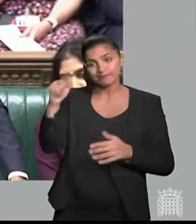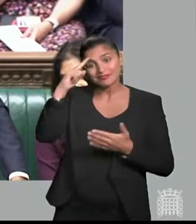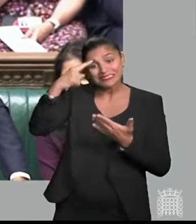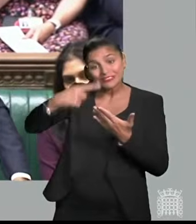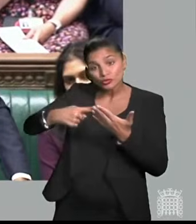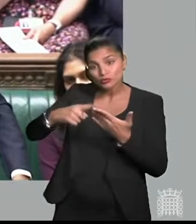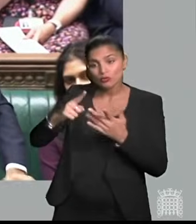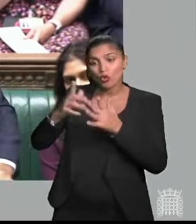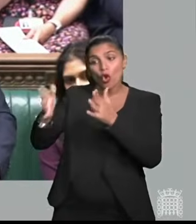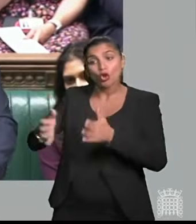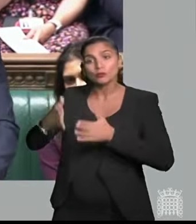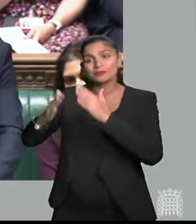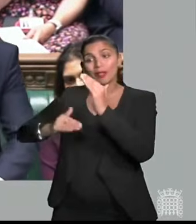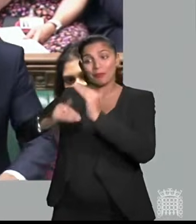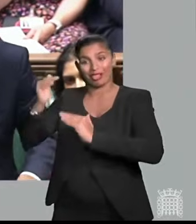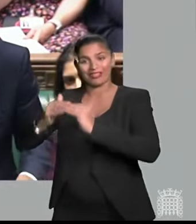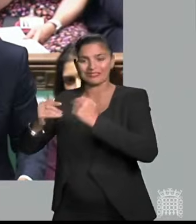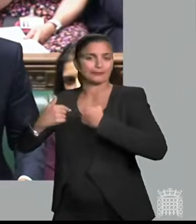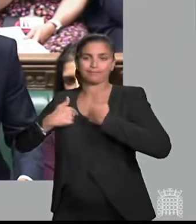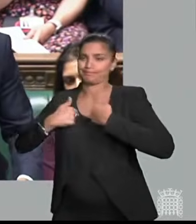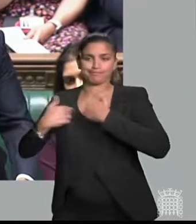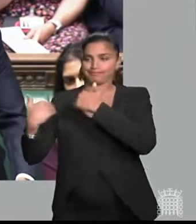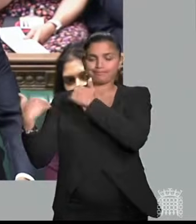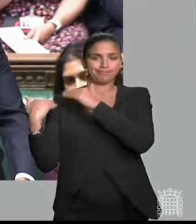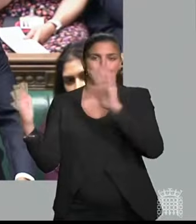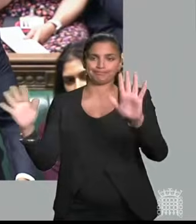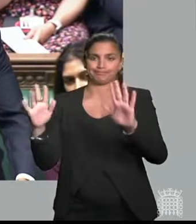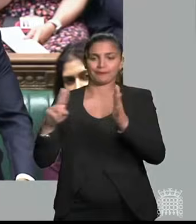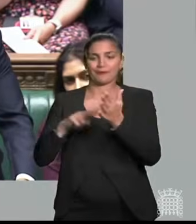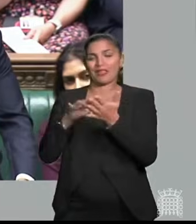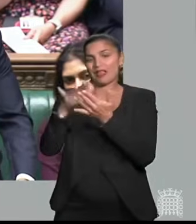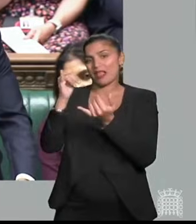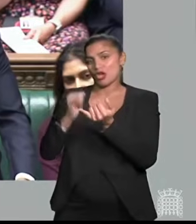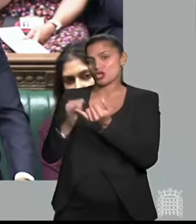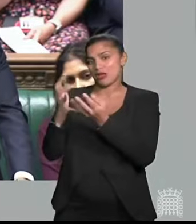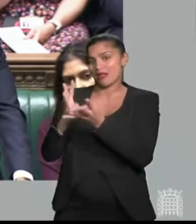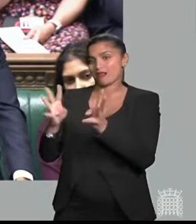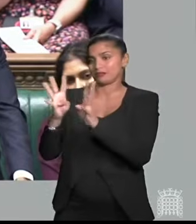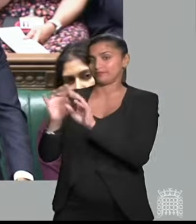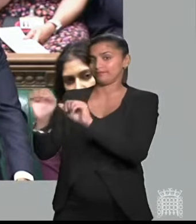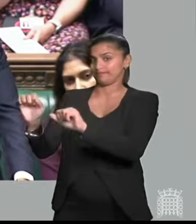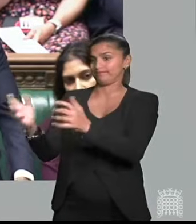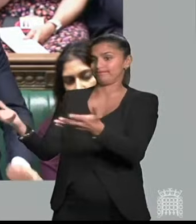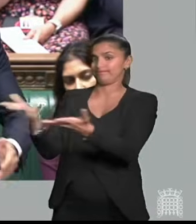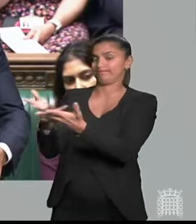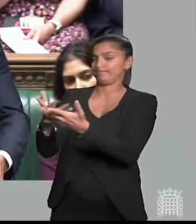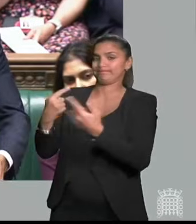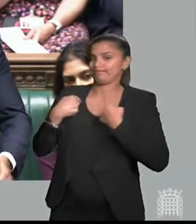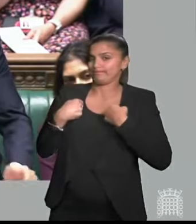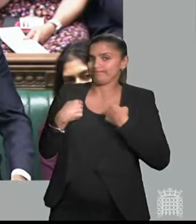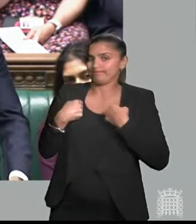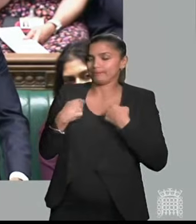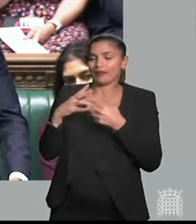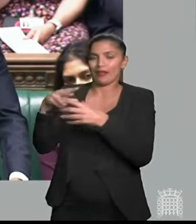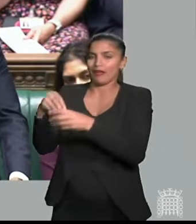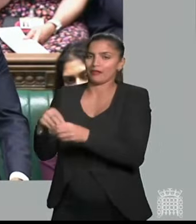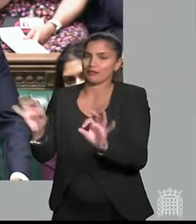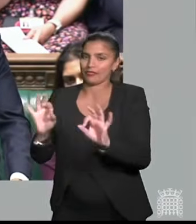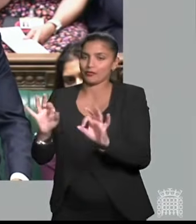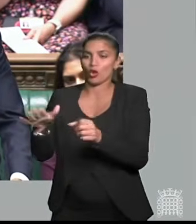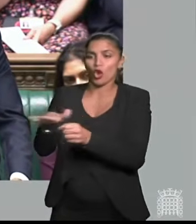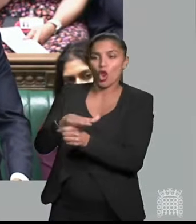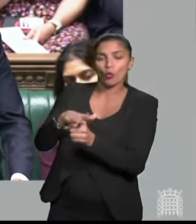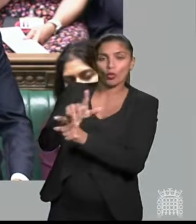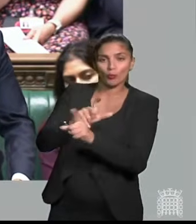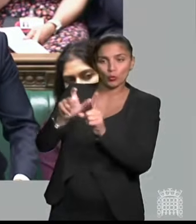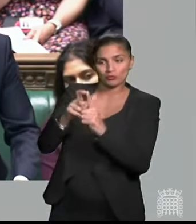the NHS. I'm told that Devon Integrated Care Board are working together with NHS Property Services and local community healthcare